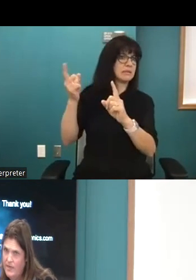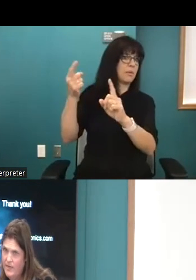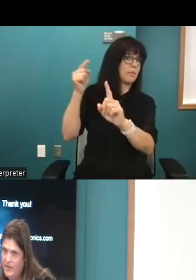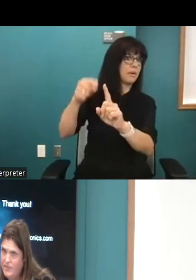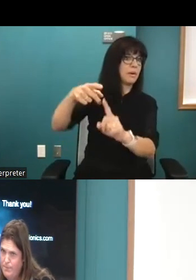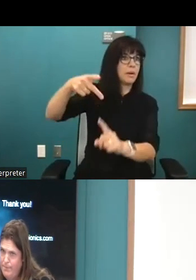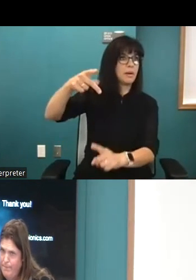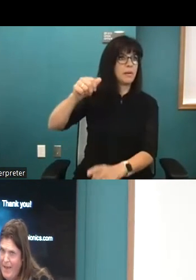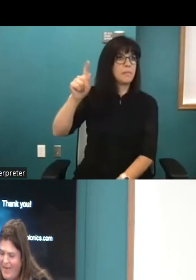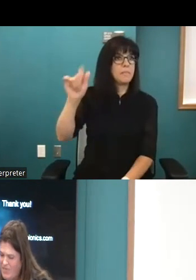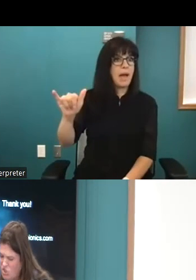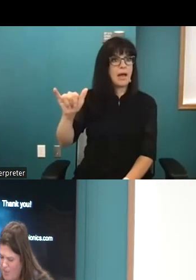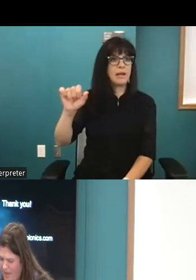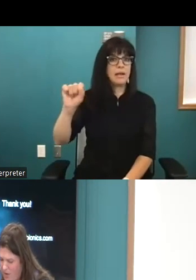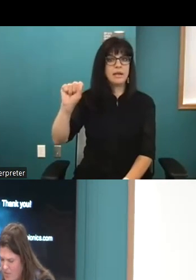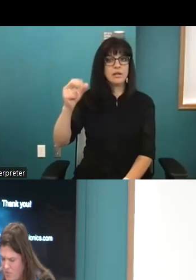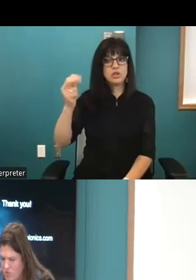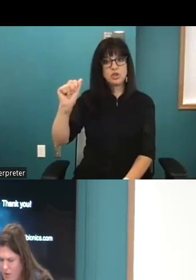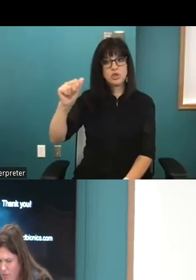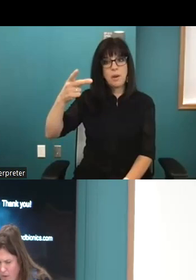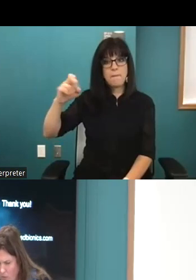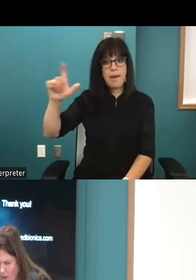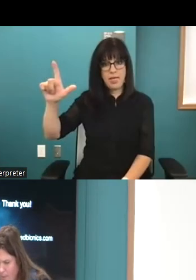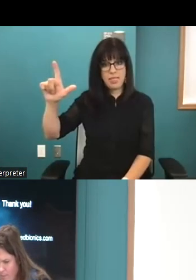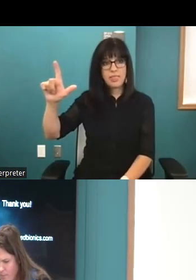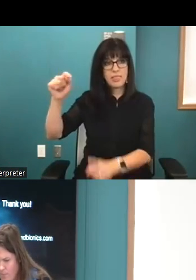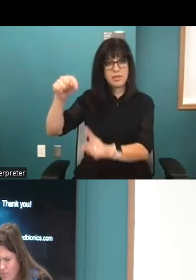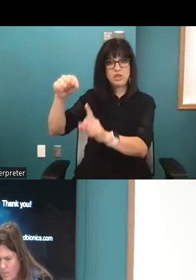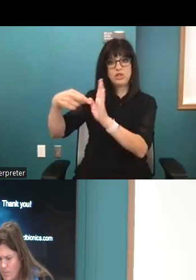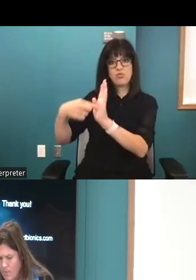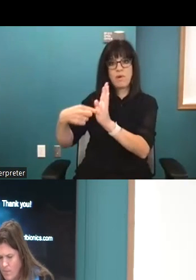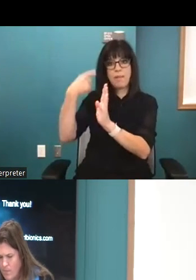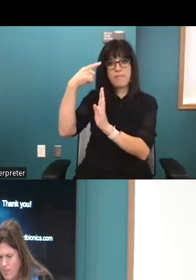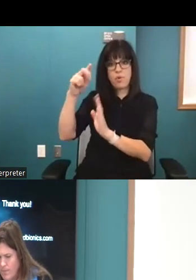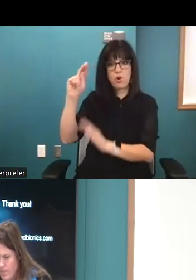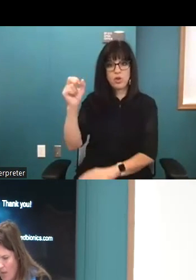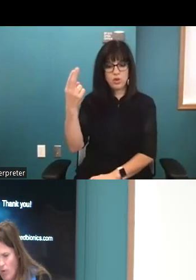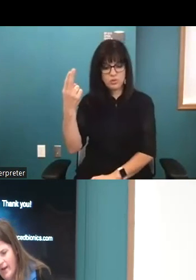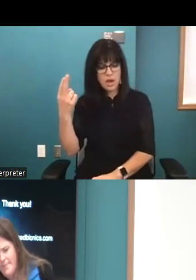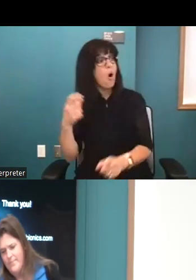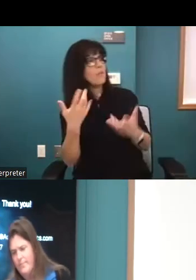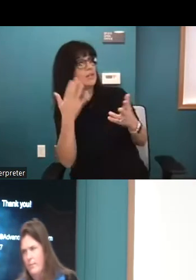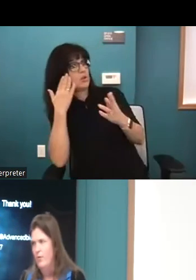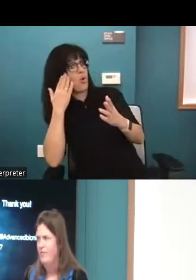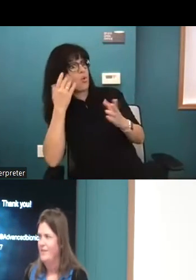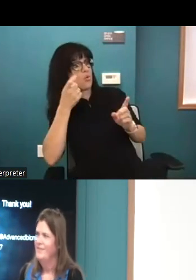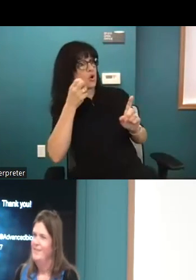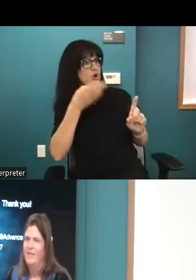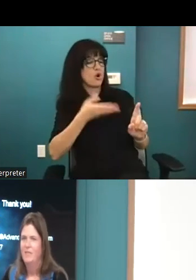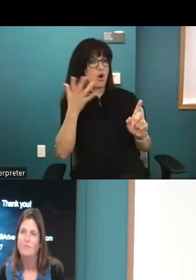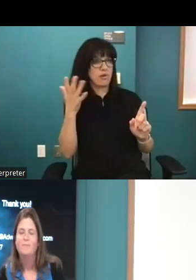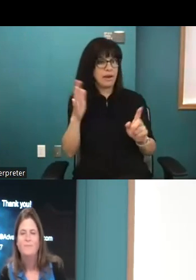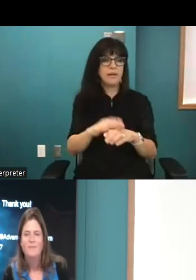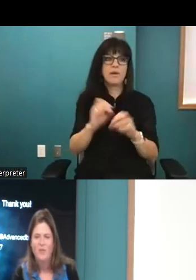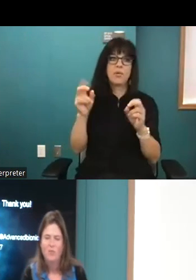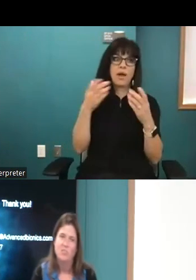Patty Chappelle. It's She's our Utah. Patty Chappelle, the Utah Phonak rep. Yep, I know Patty. Okay, perfect. Thank